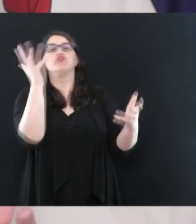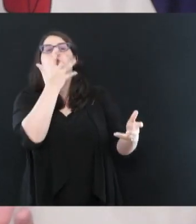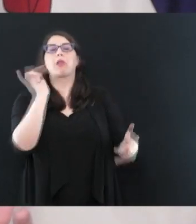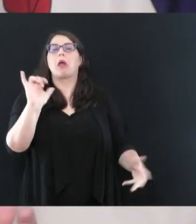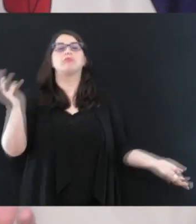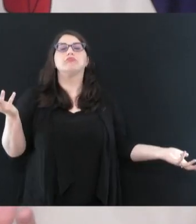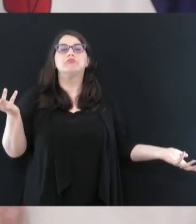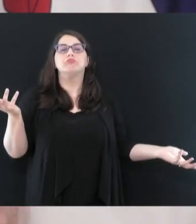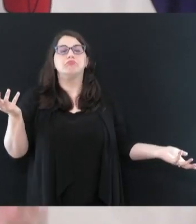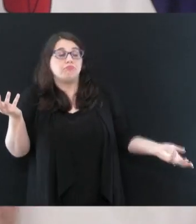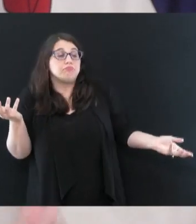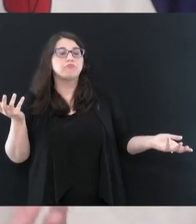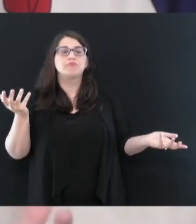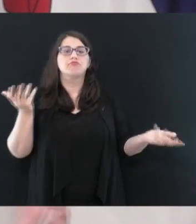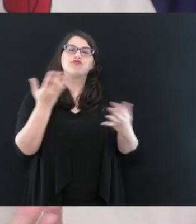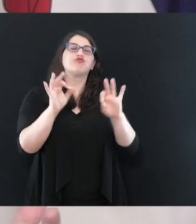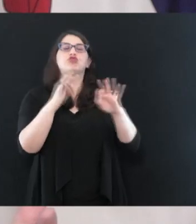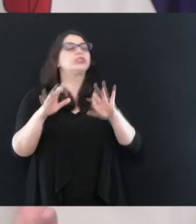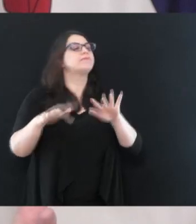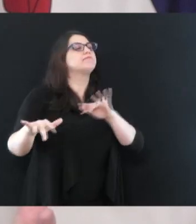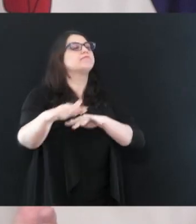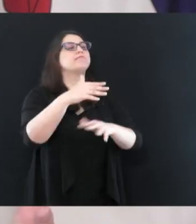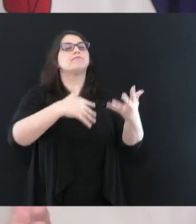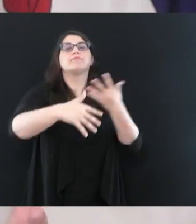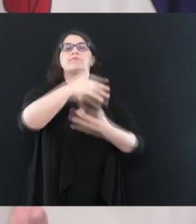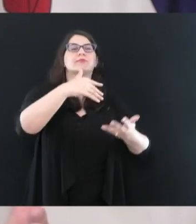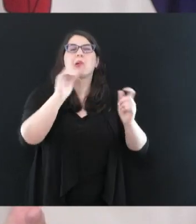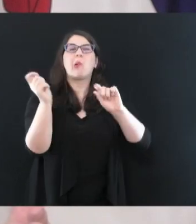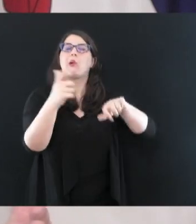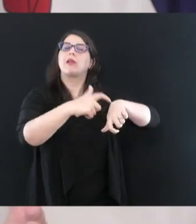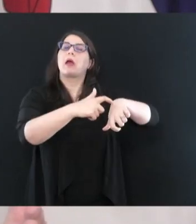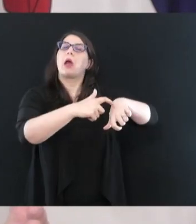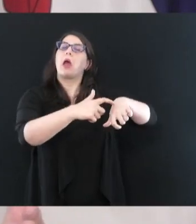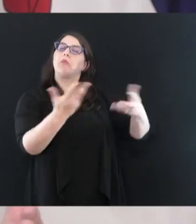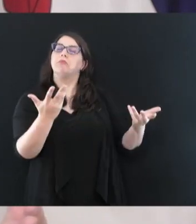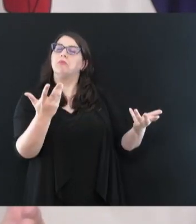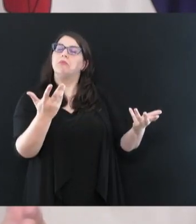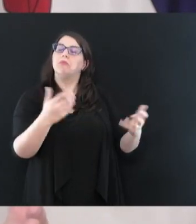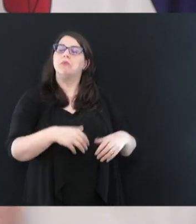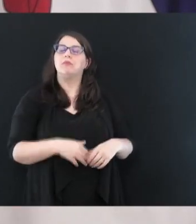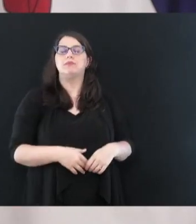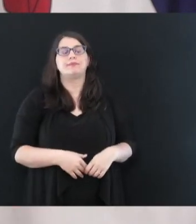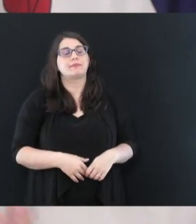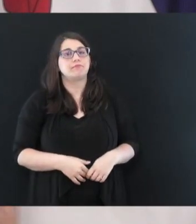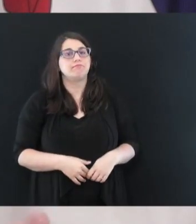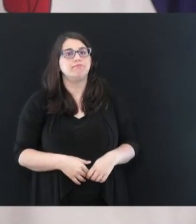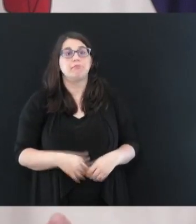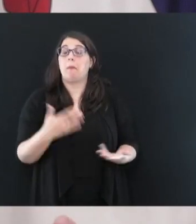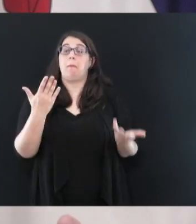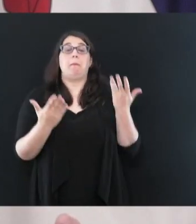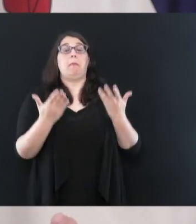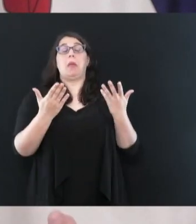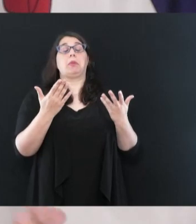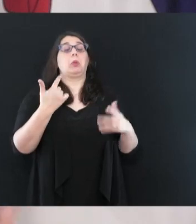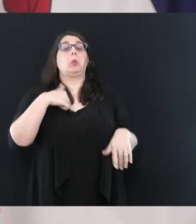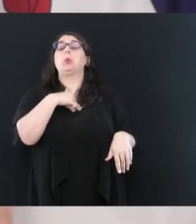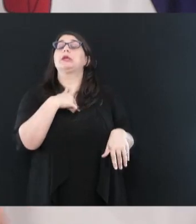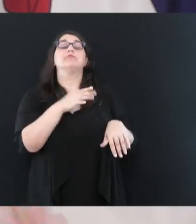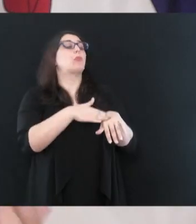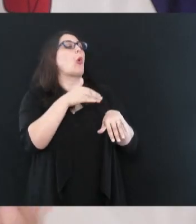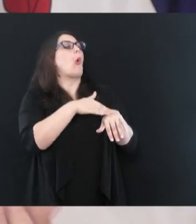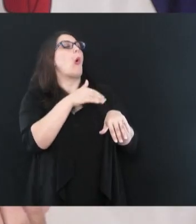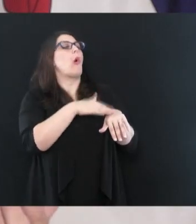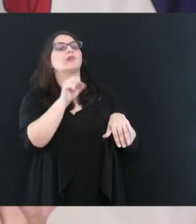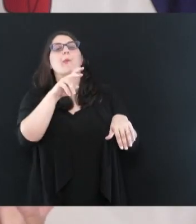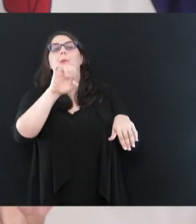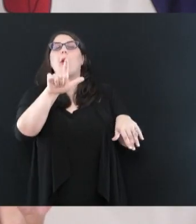And whether it be, that we're spoiled in some degree, or whether it